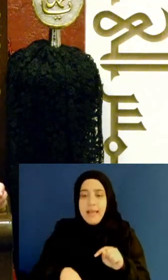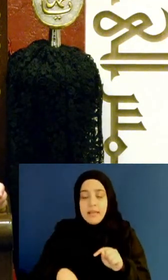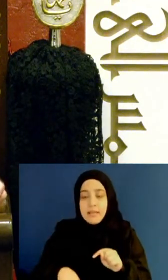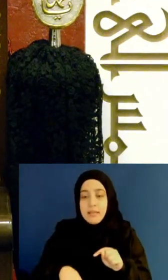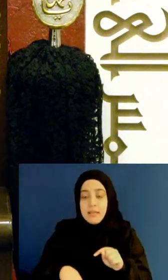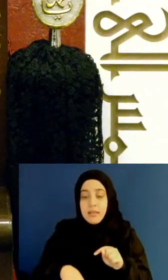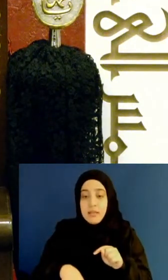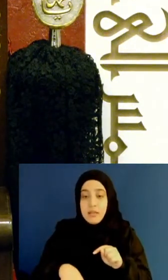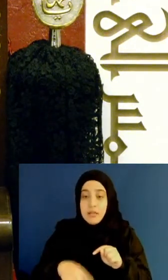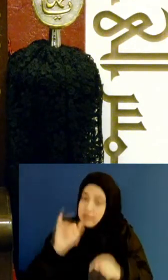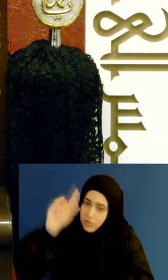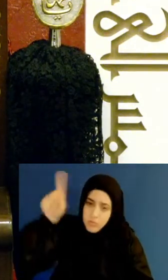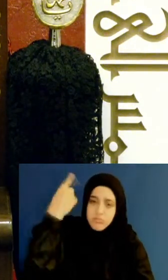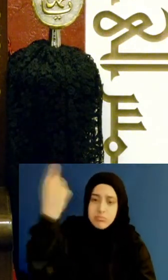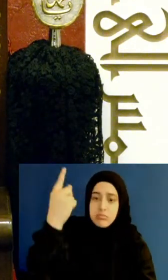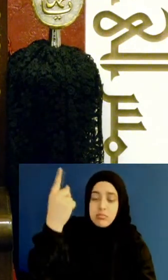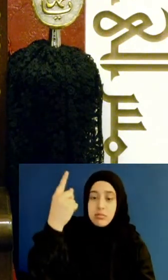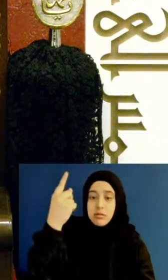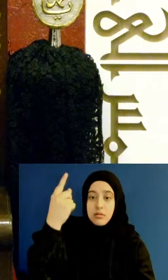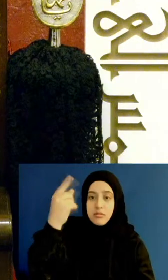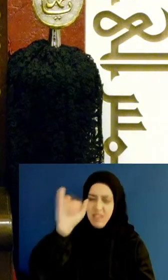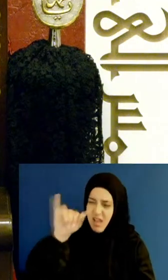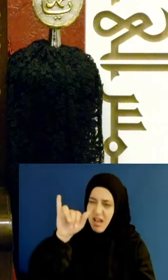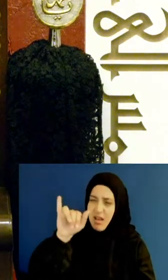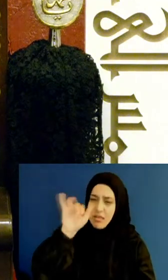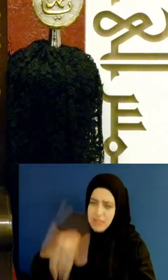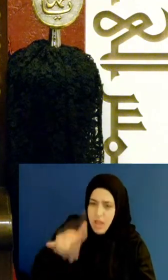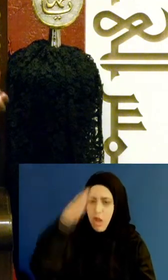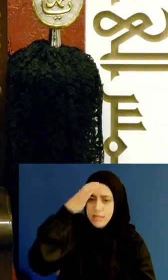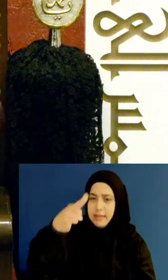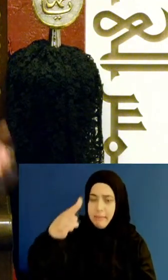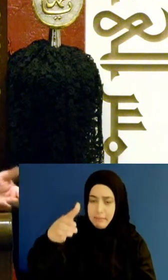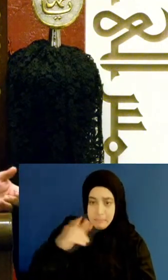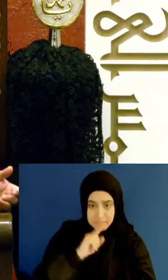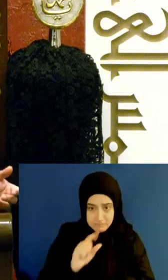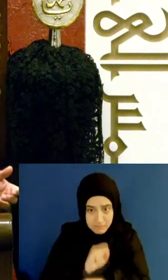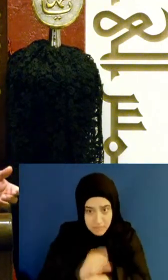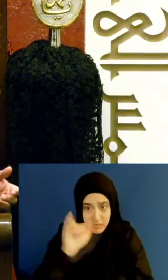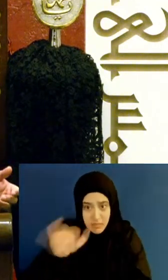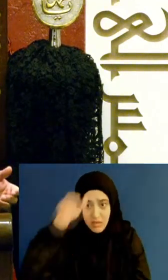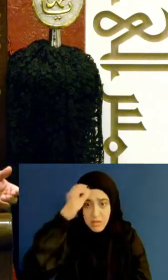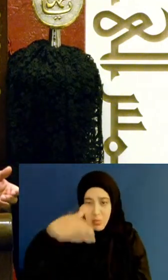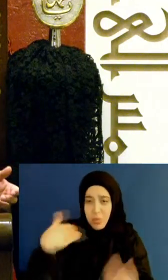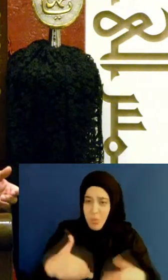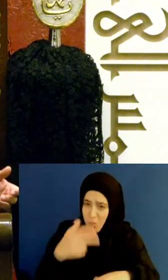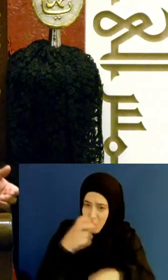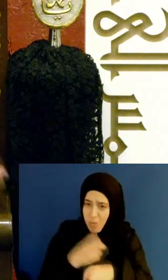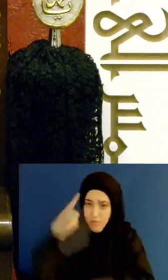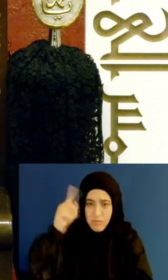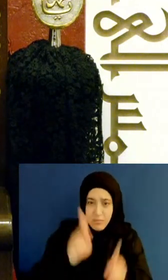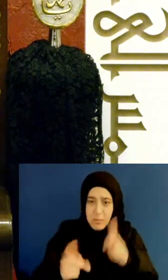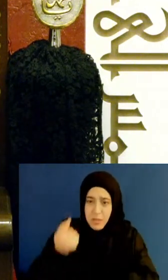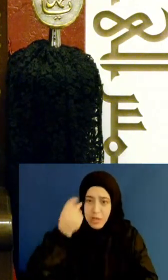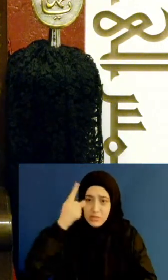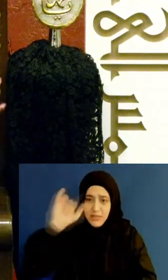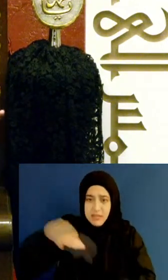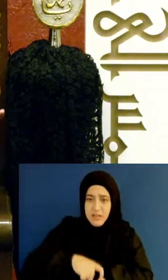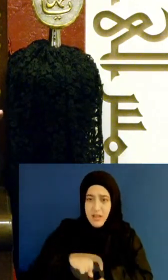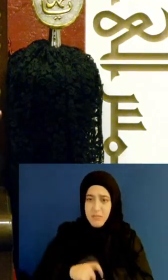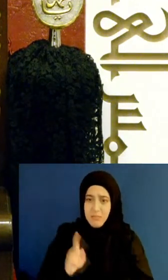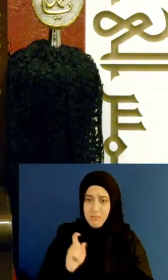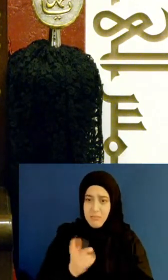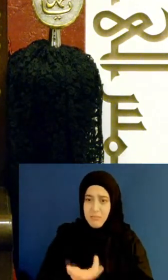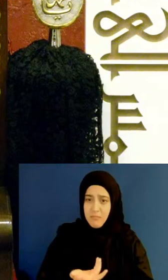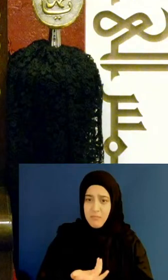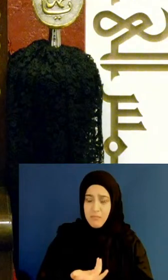Truly, was this concept so difficult for people to understand at that time? Shunu, what was the reason